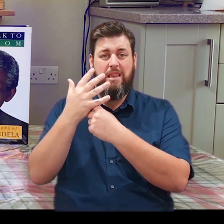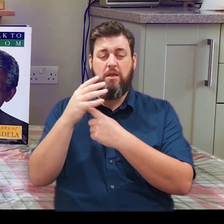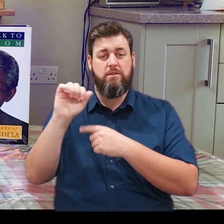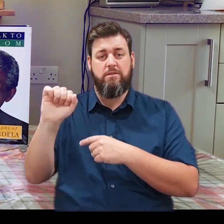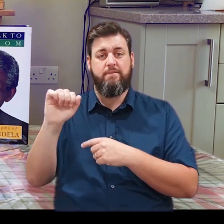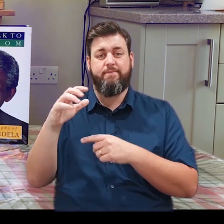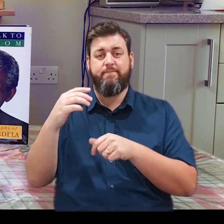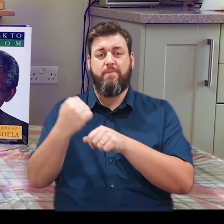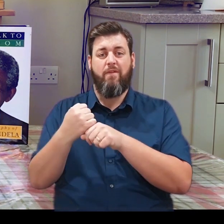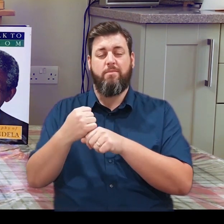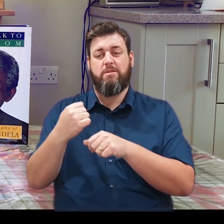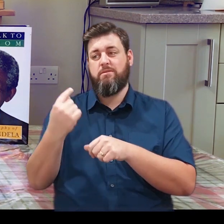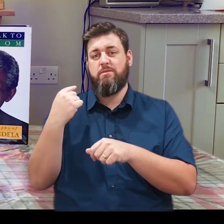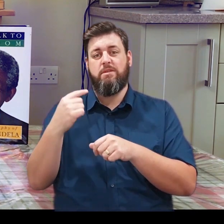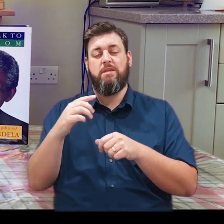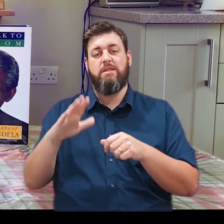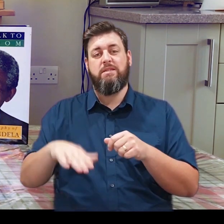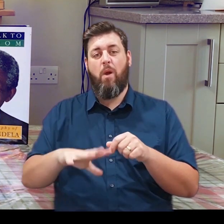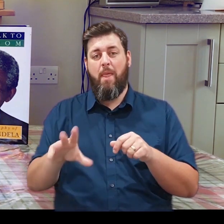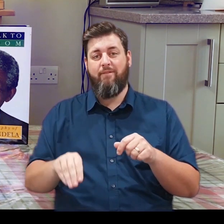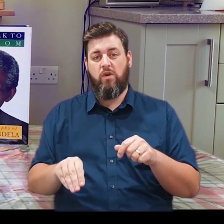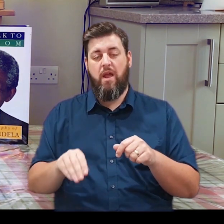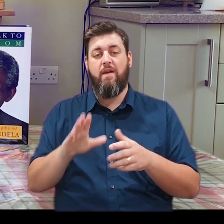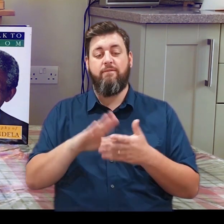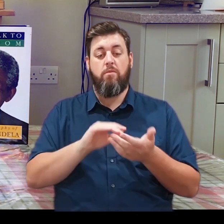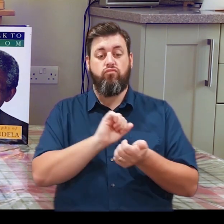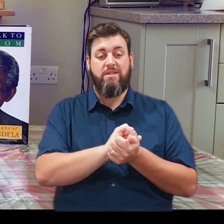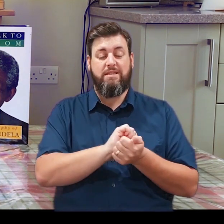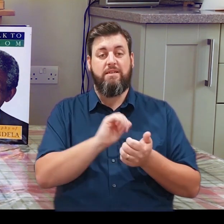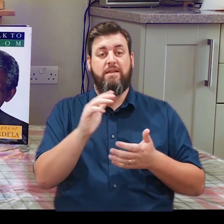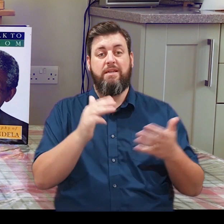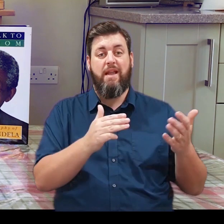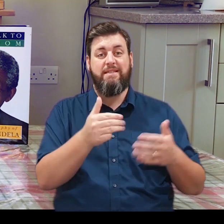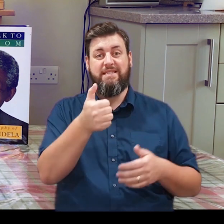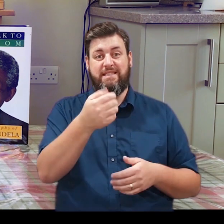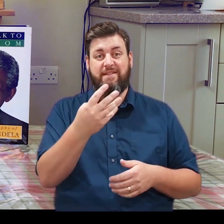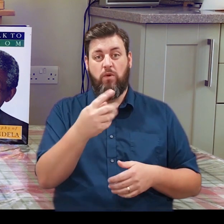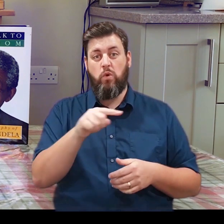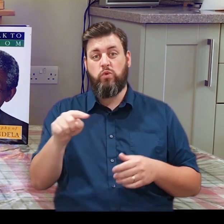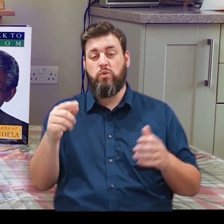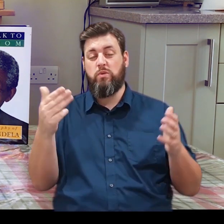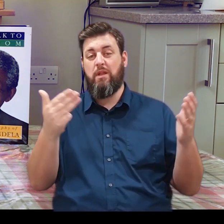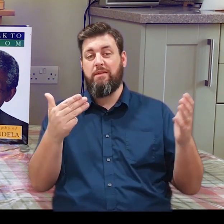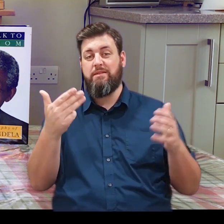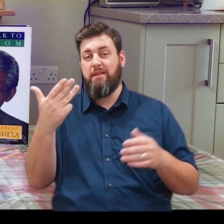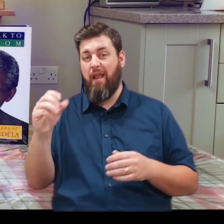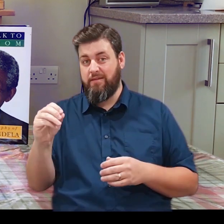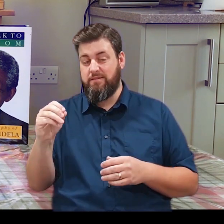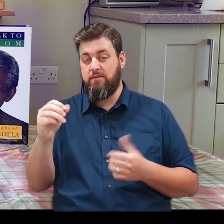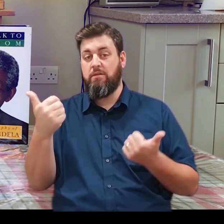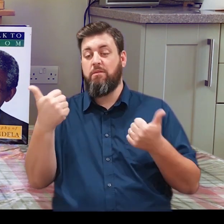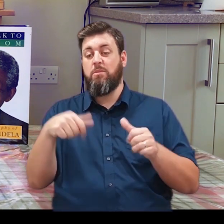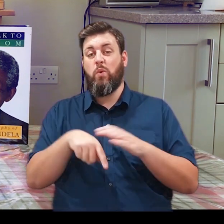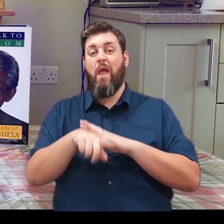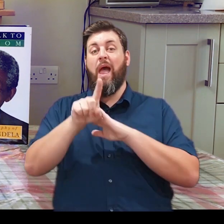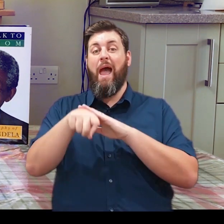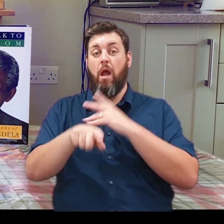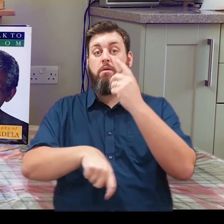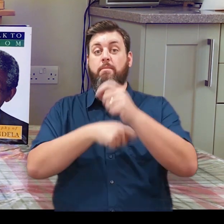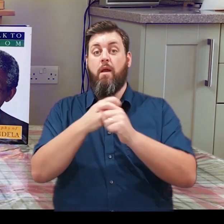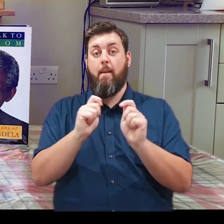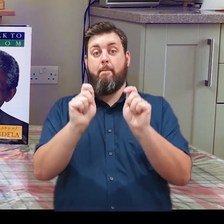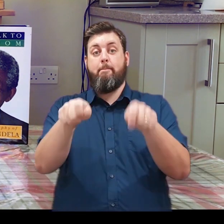apartheid regime in South Africa at the time. He was in prison from 1964 to 1990, came out and was elected president of the country